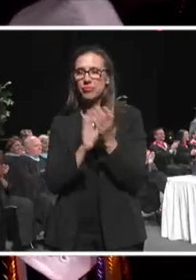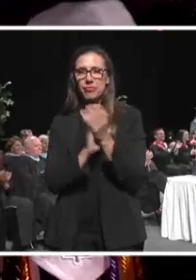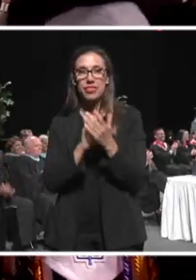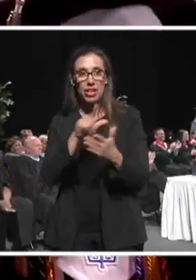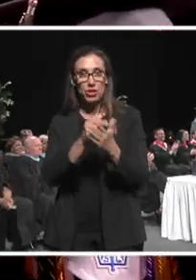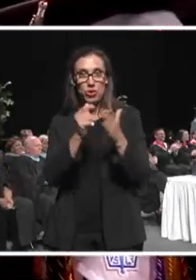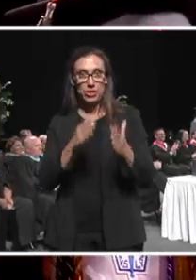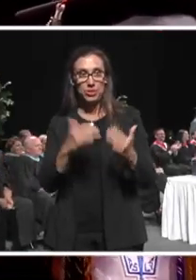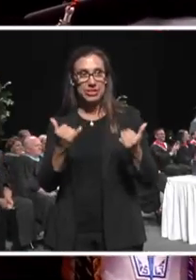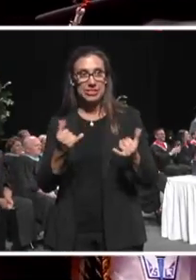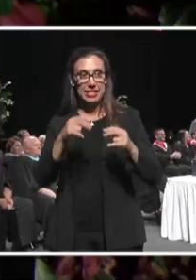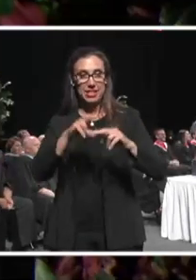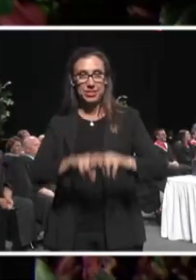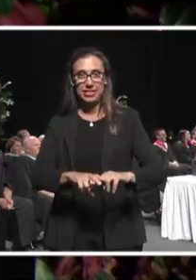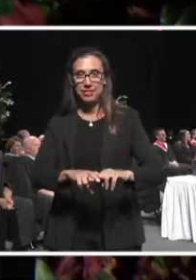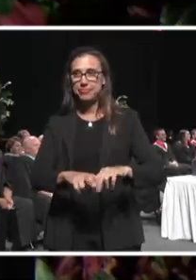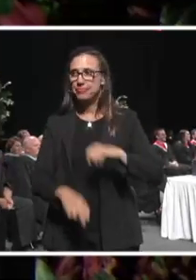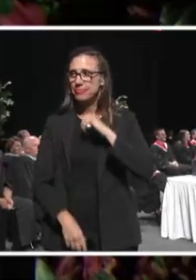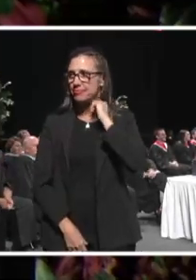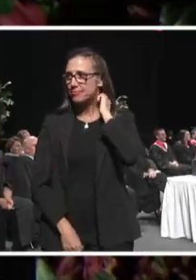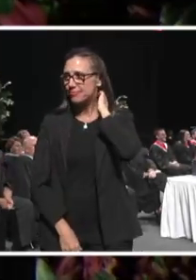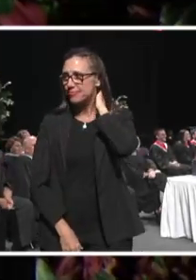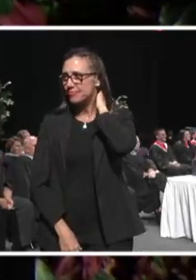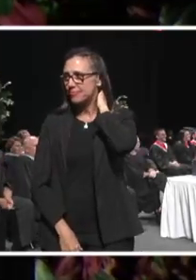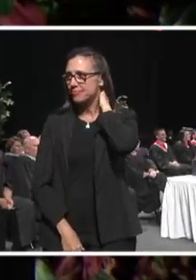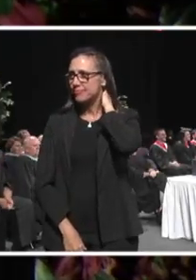Graduates, you may be seated.